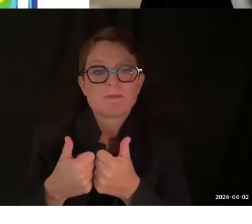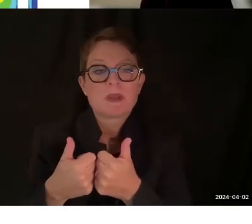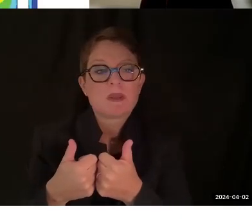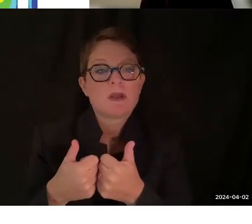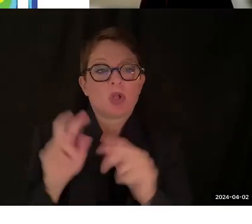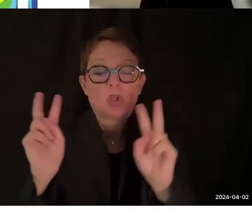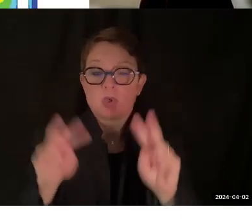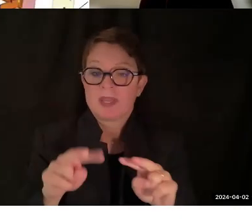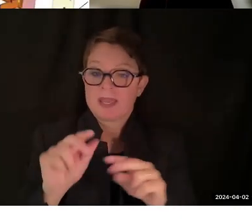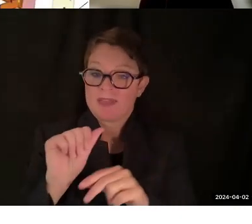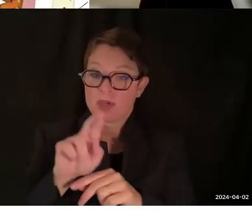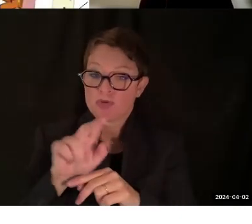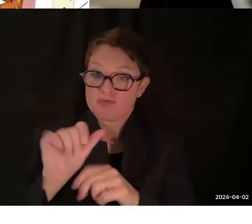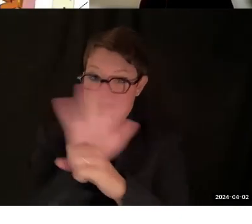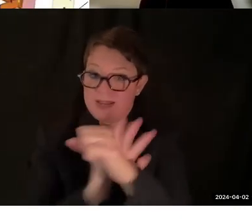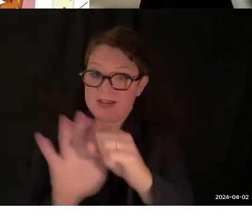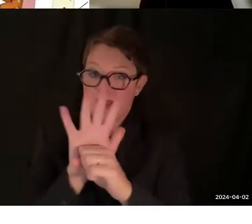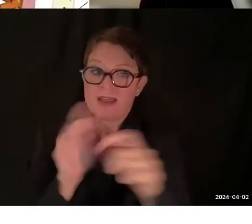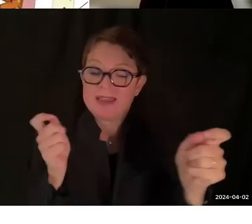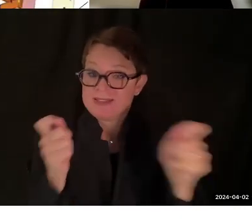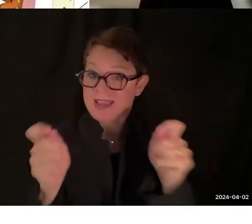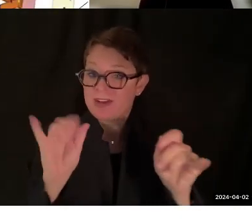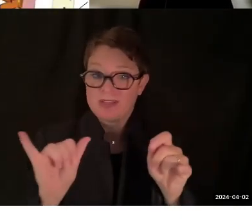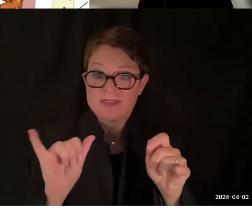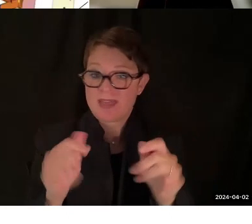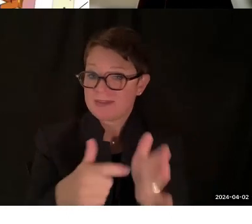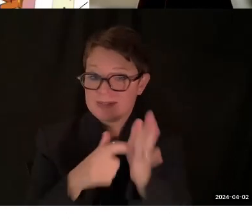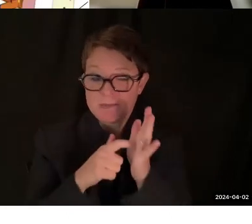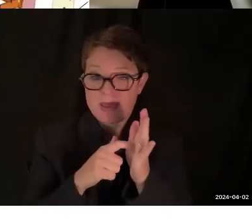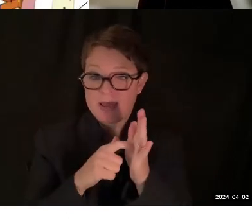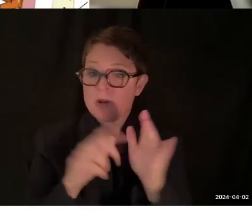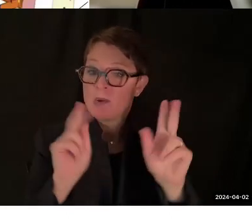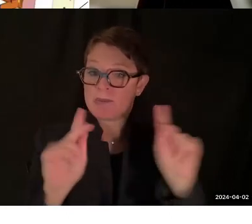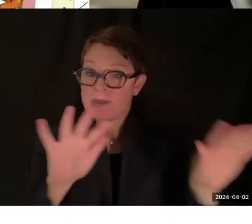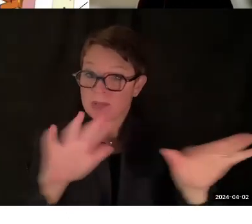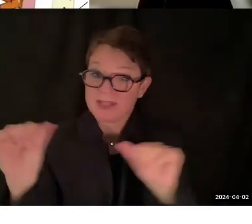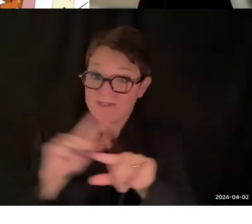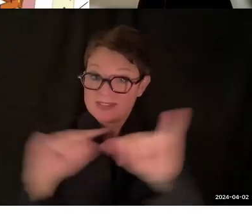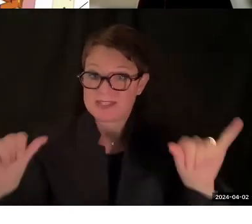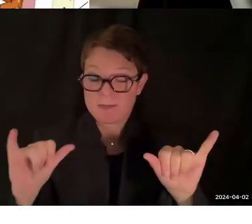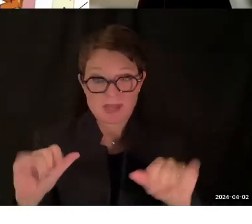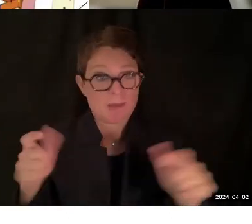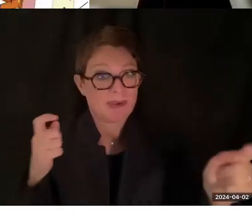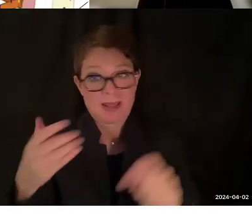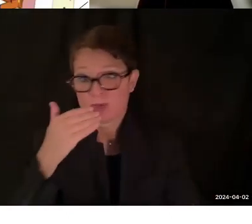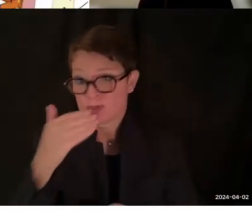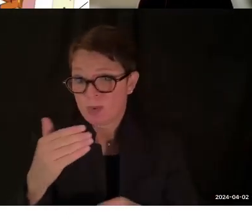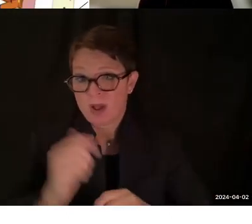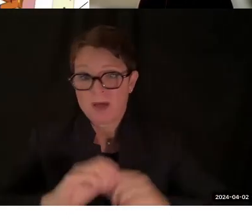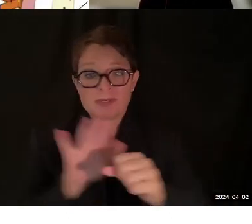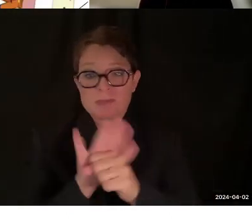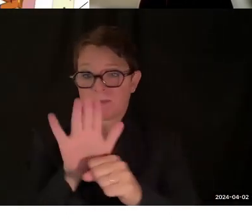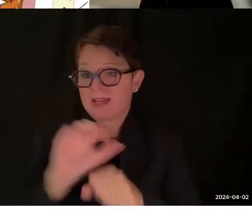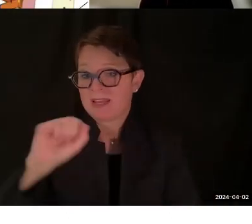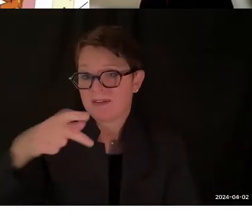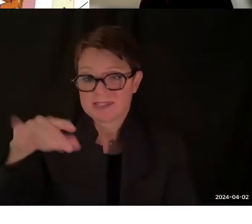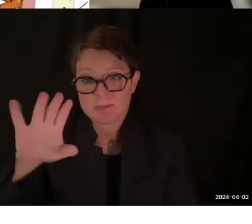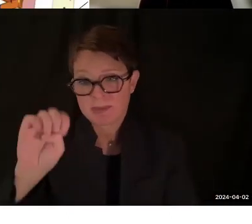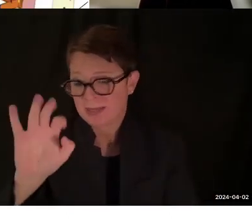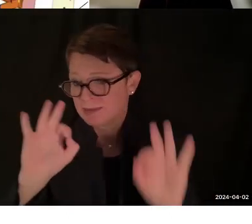arena and the network around it, we'd say this is handling that demand surge extremely well. Next slide,